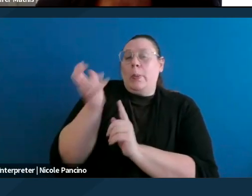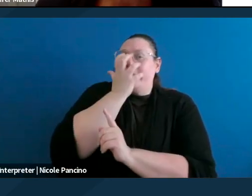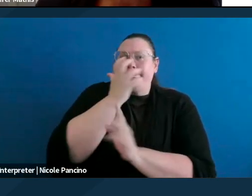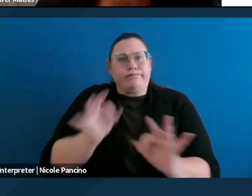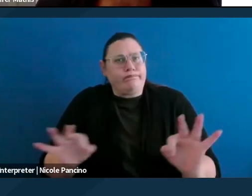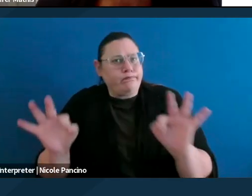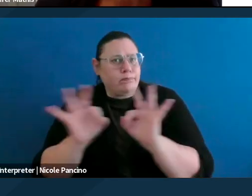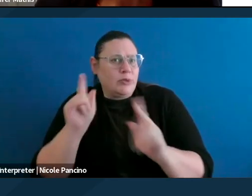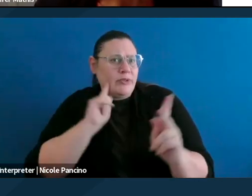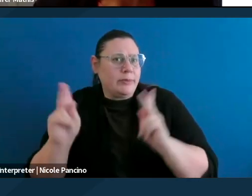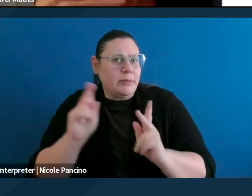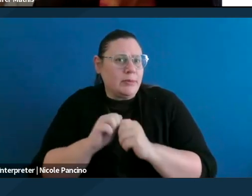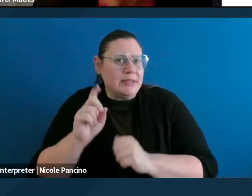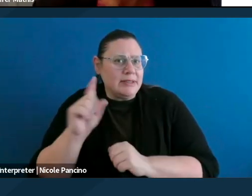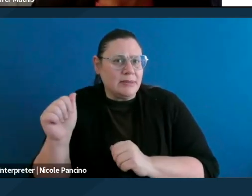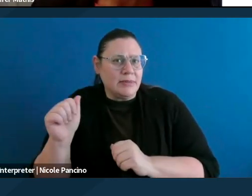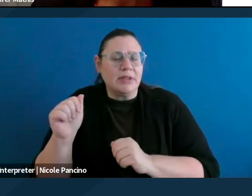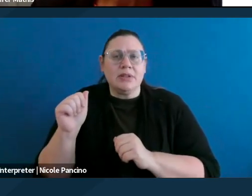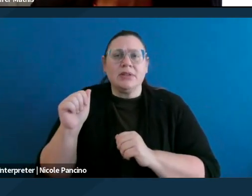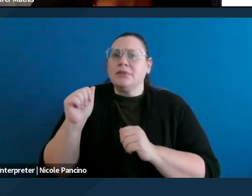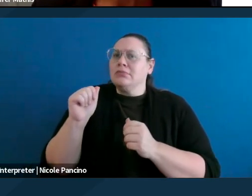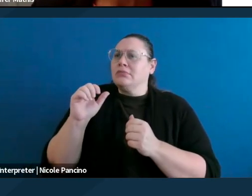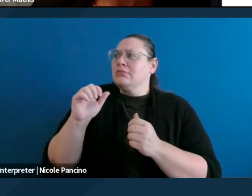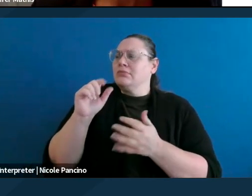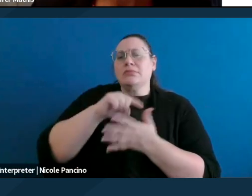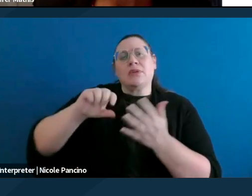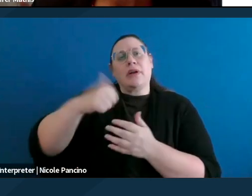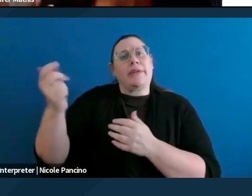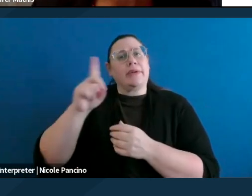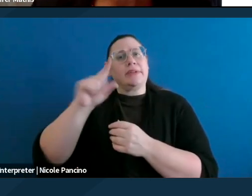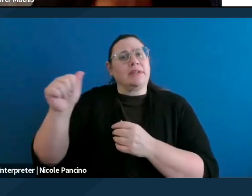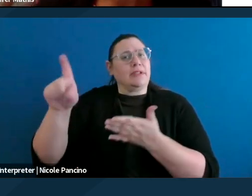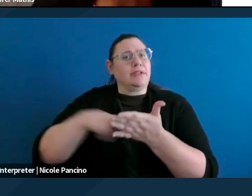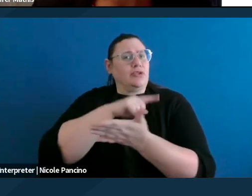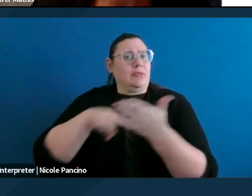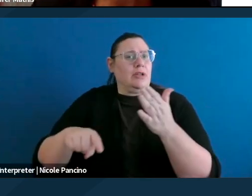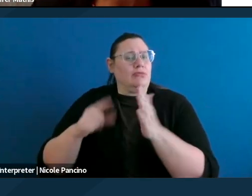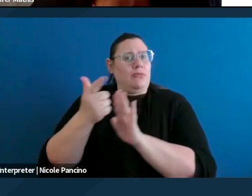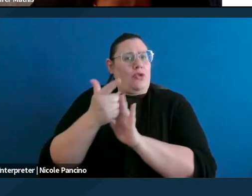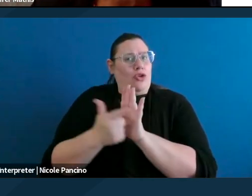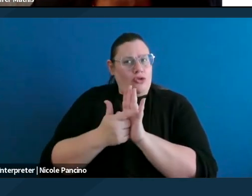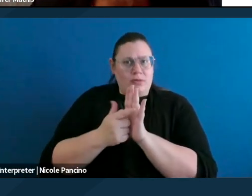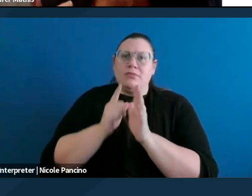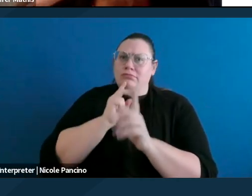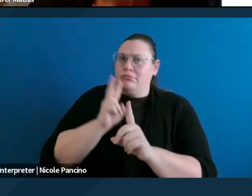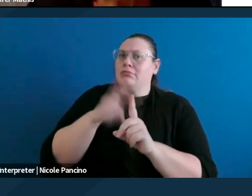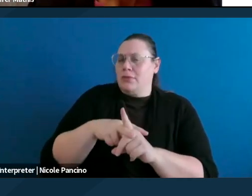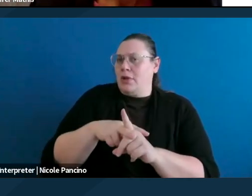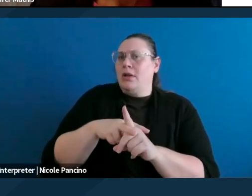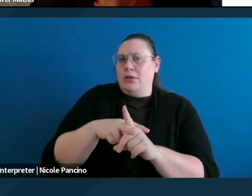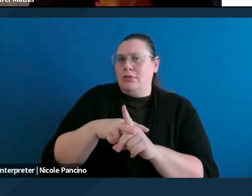to people with disabilities. There are other disability discrimination laws that also apply to the